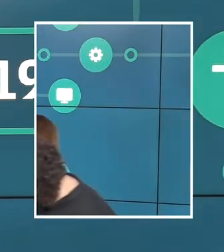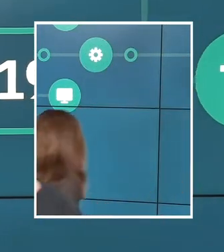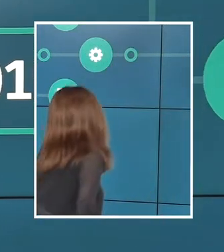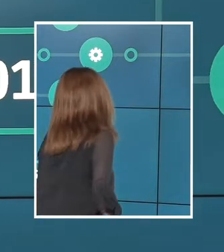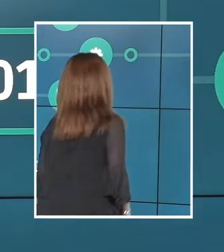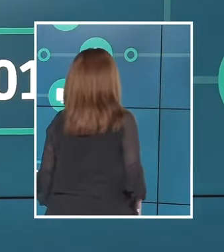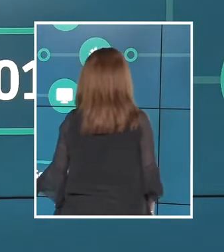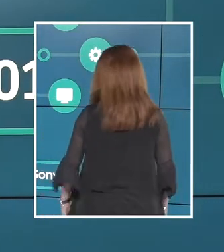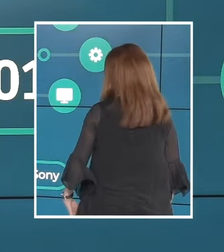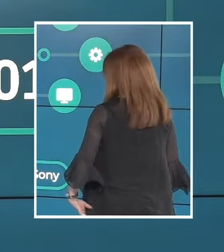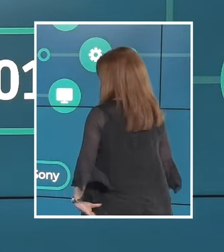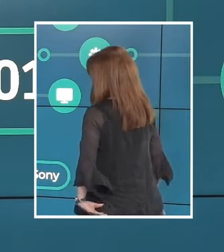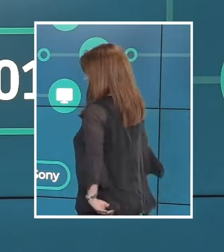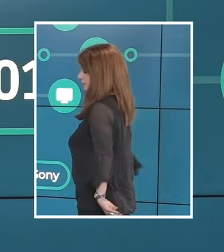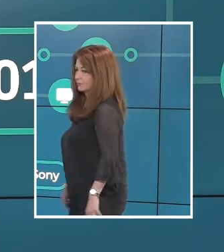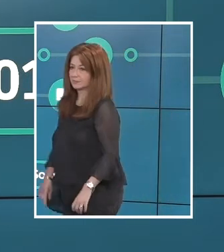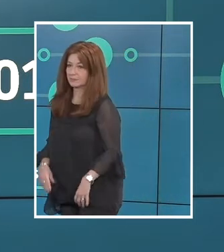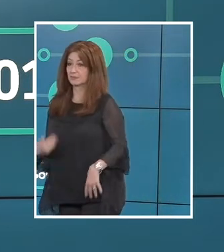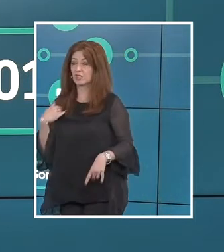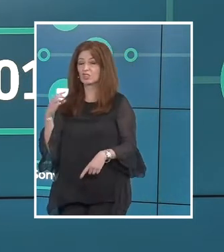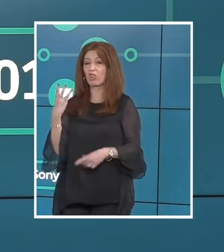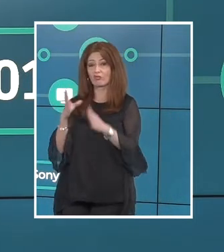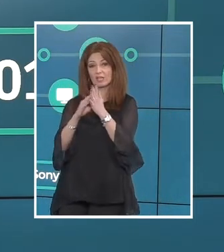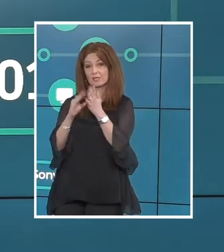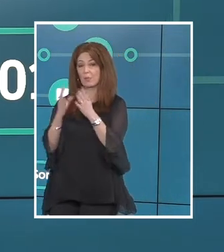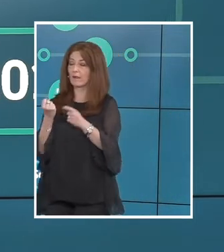technology yourself to see those examples.